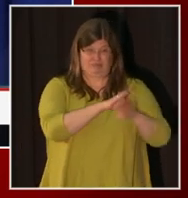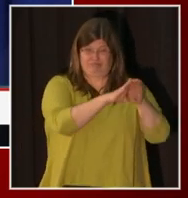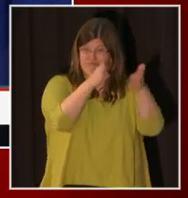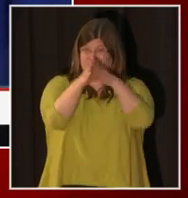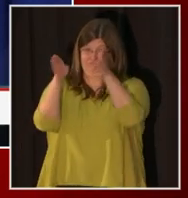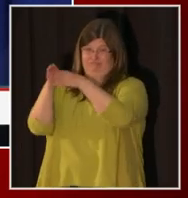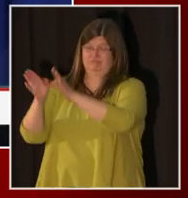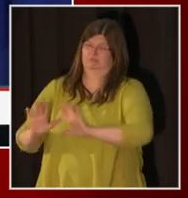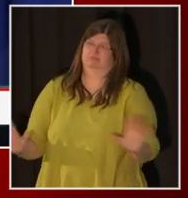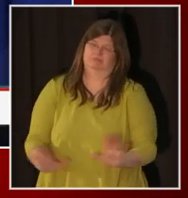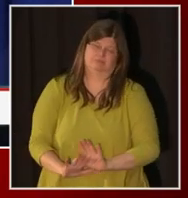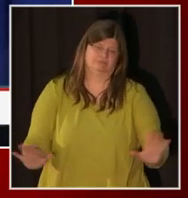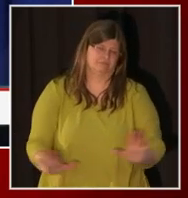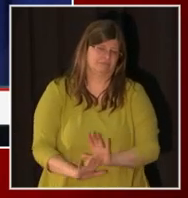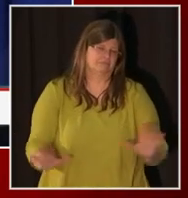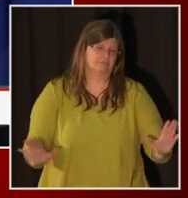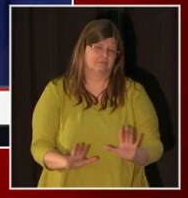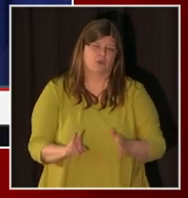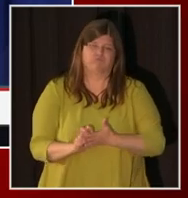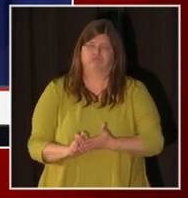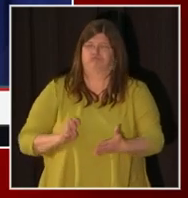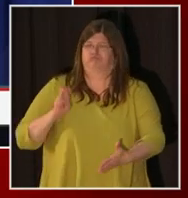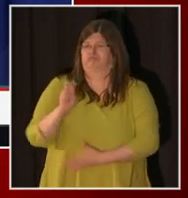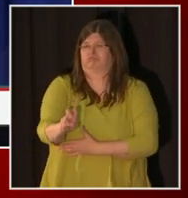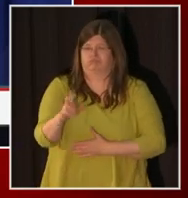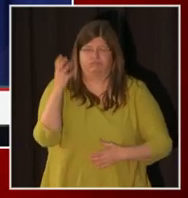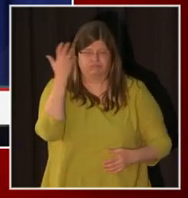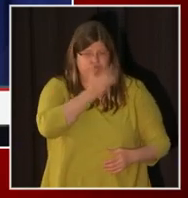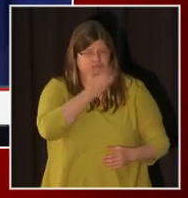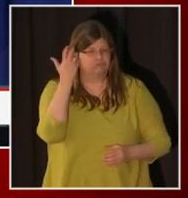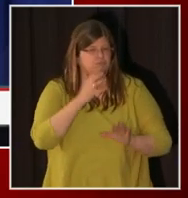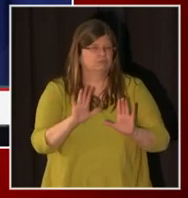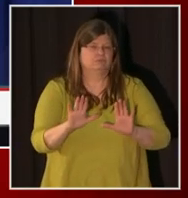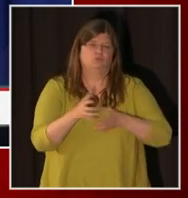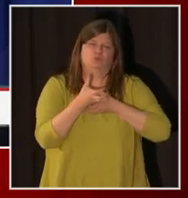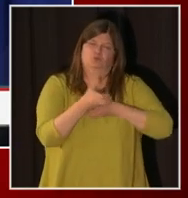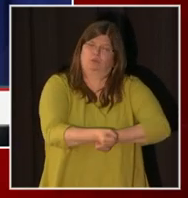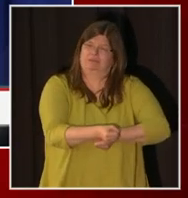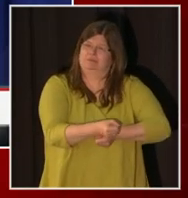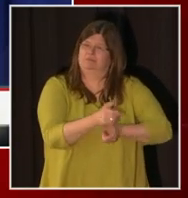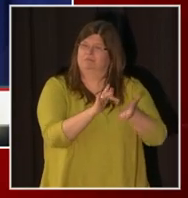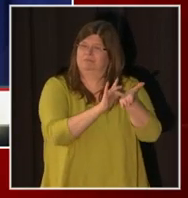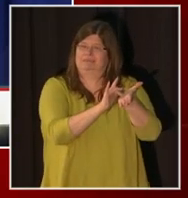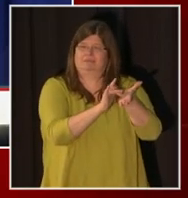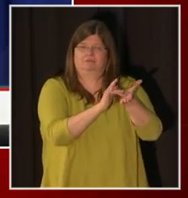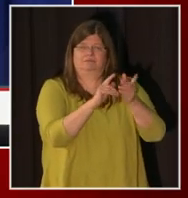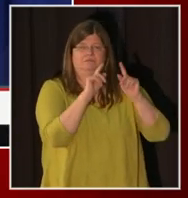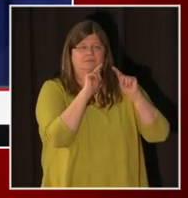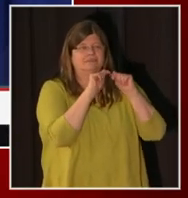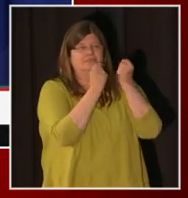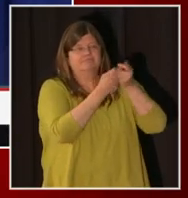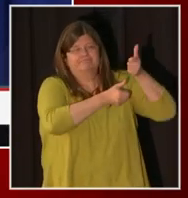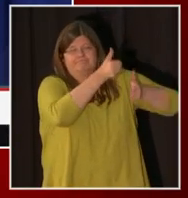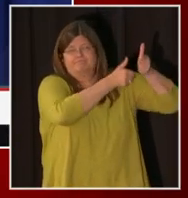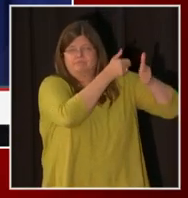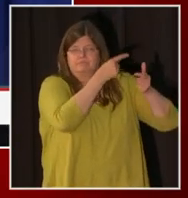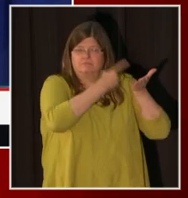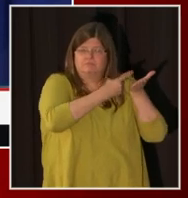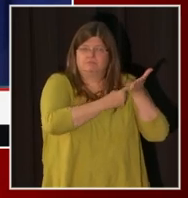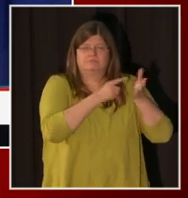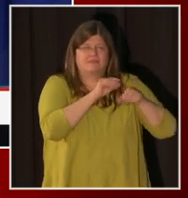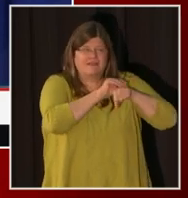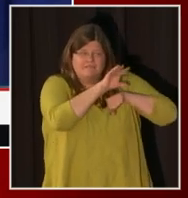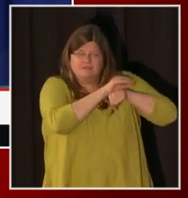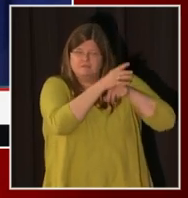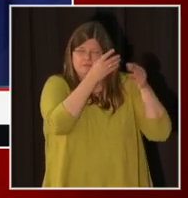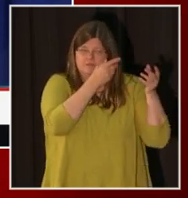get ahead of the work of our medical team or the team that's going to be looking at this in detail, I don't think that